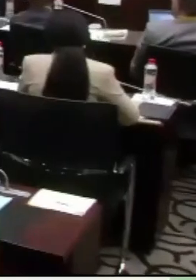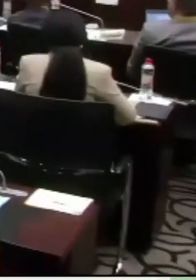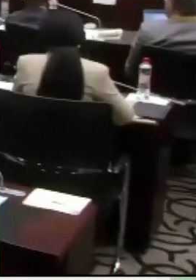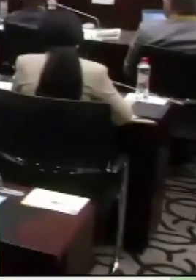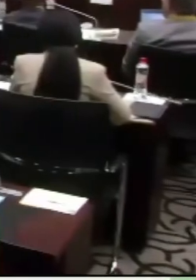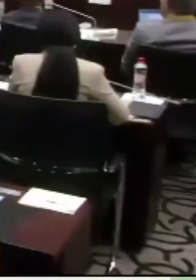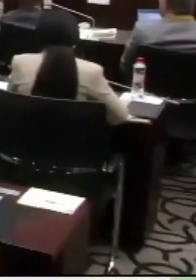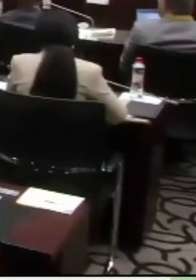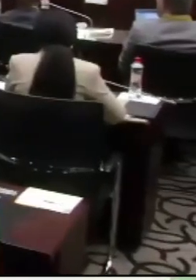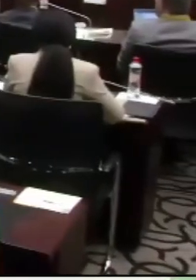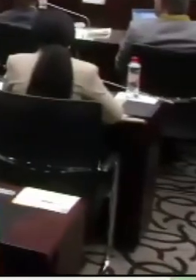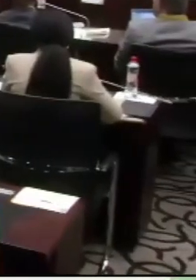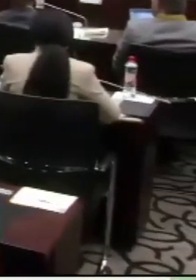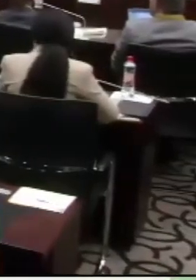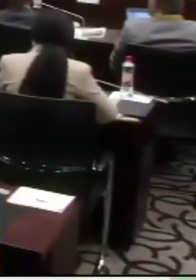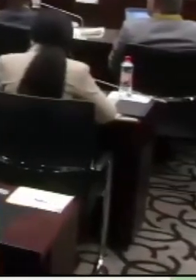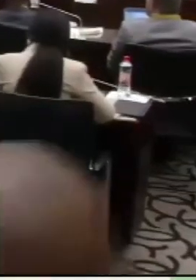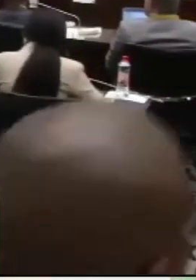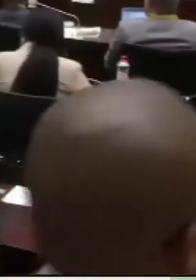Honorable van der Merwe.